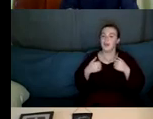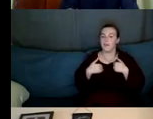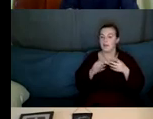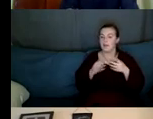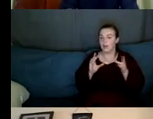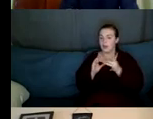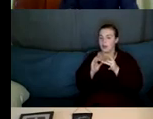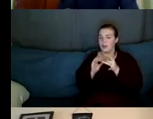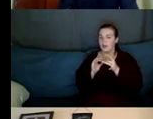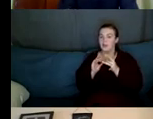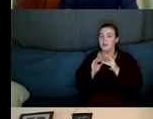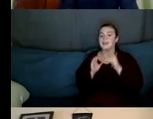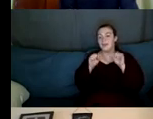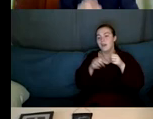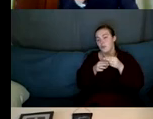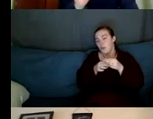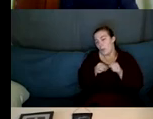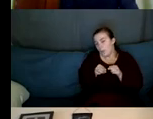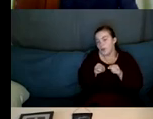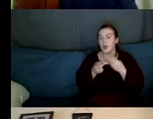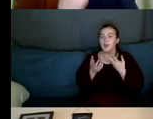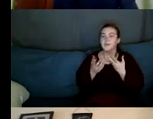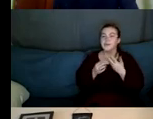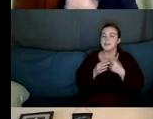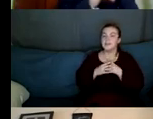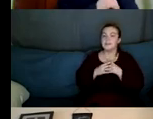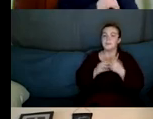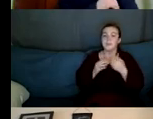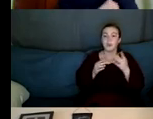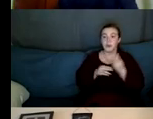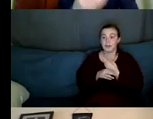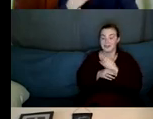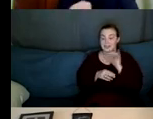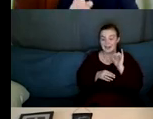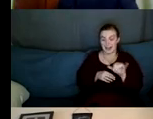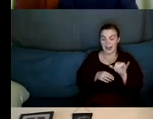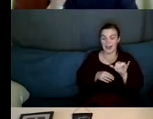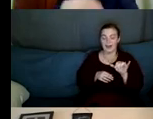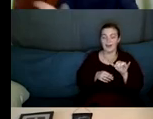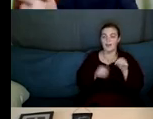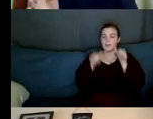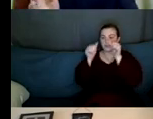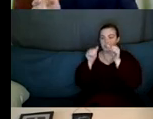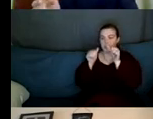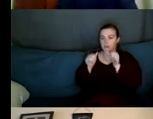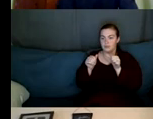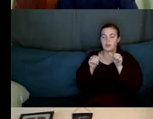link, which you can shorten. You'll actually then use that and paste it into all your Facebook posts,